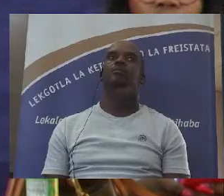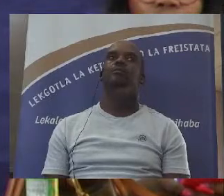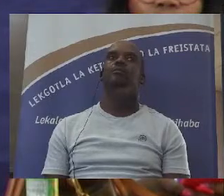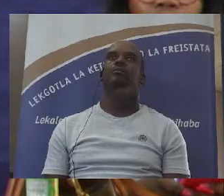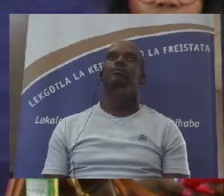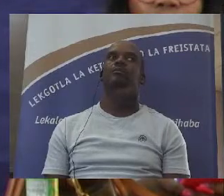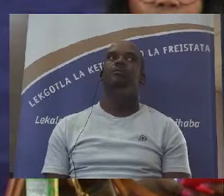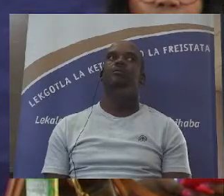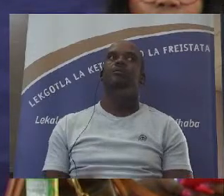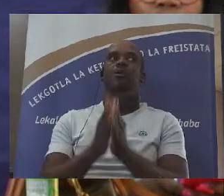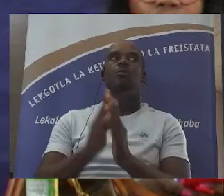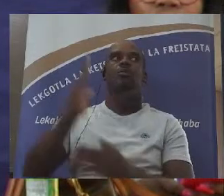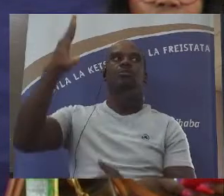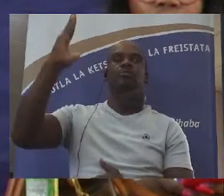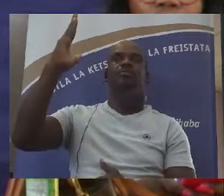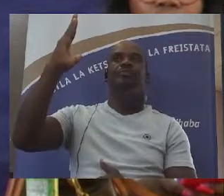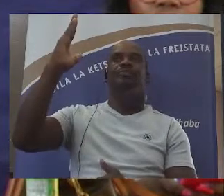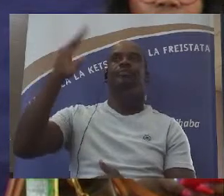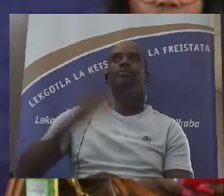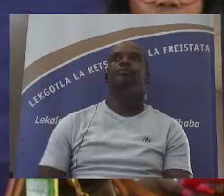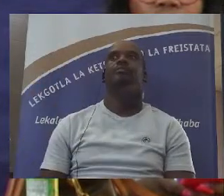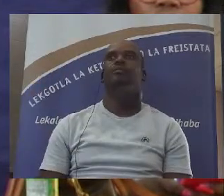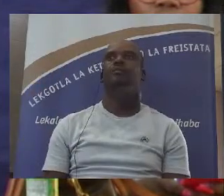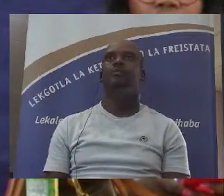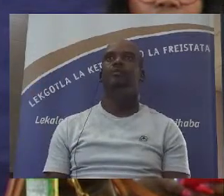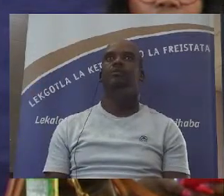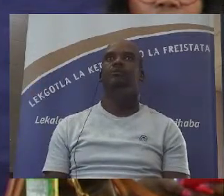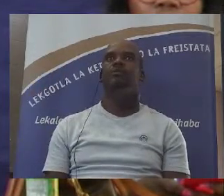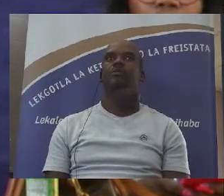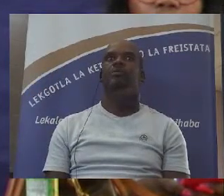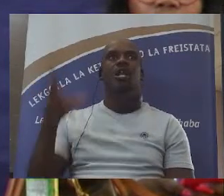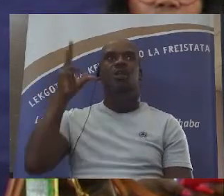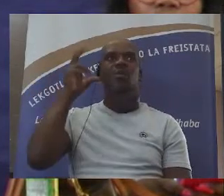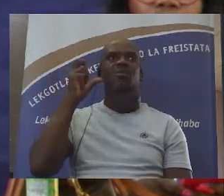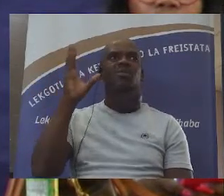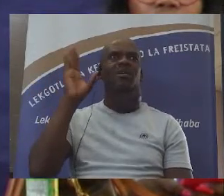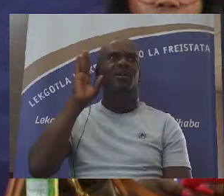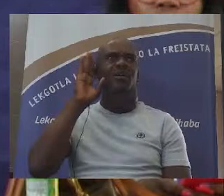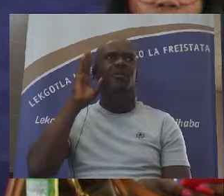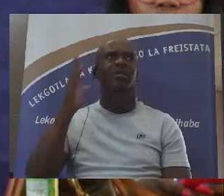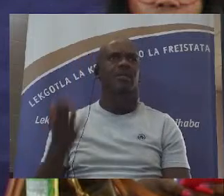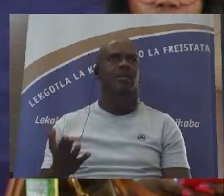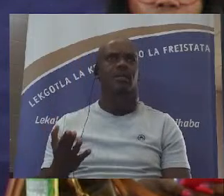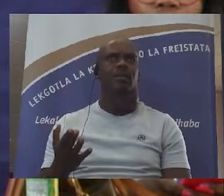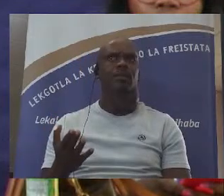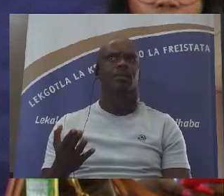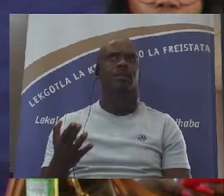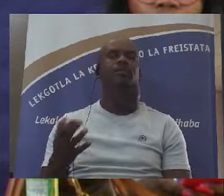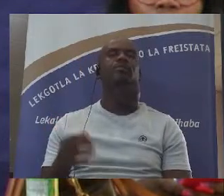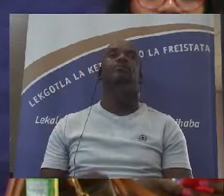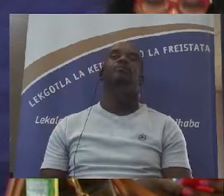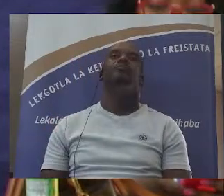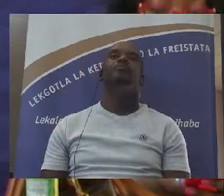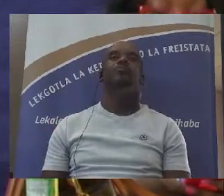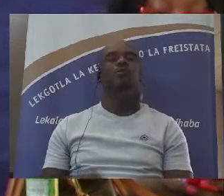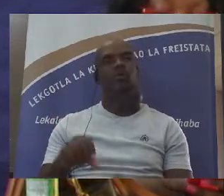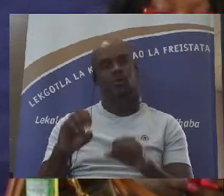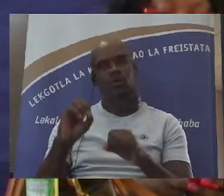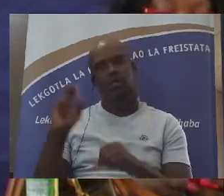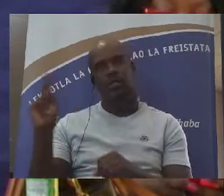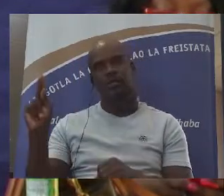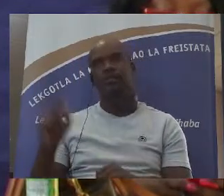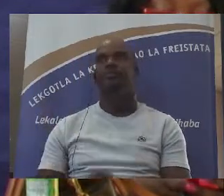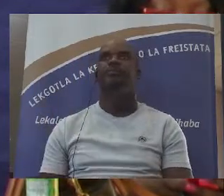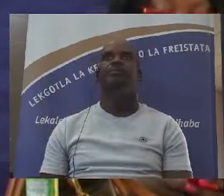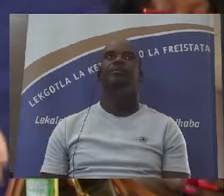Ke kopa le phahamise matsoho ha ebe le batla ho bua. Le utlwile hantle ne le mametse akere. All right.